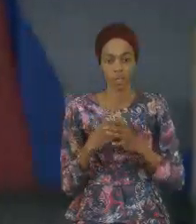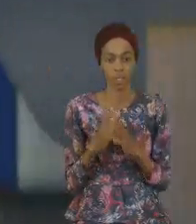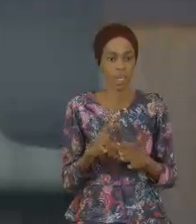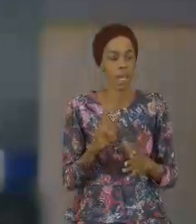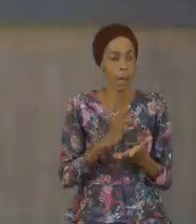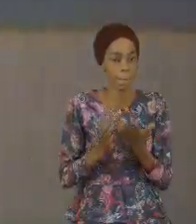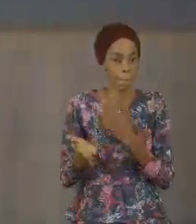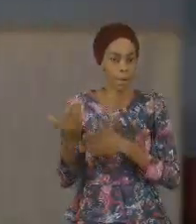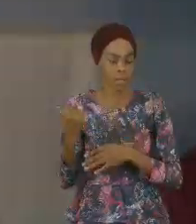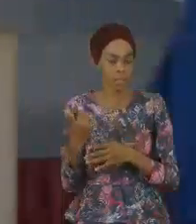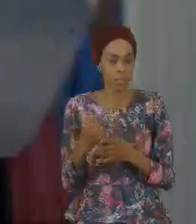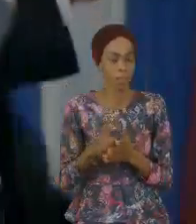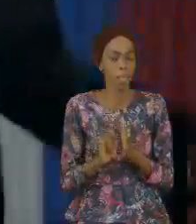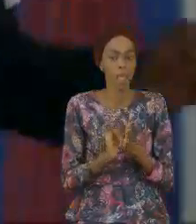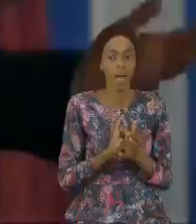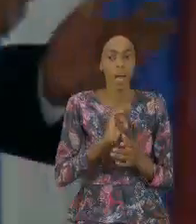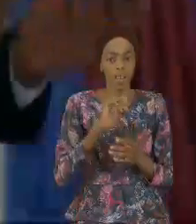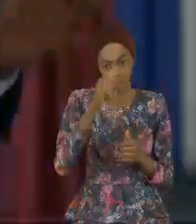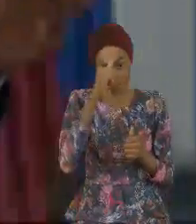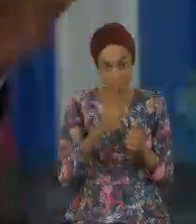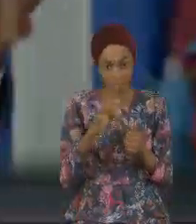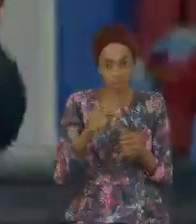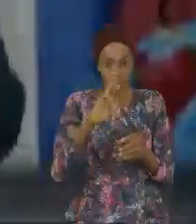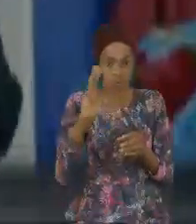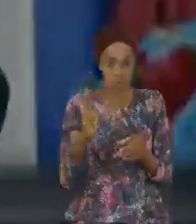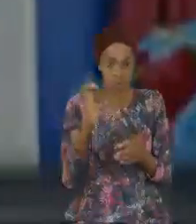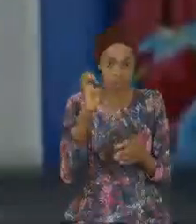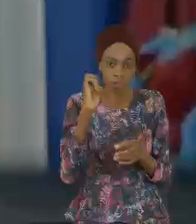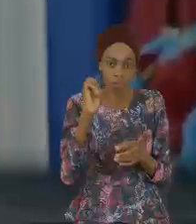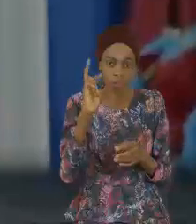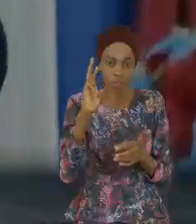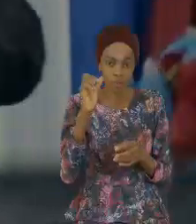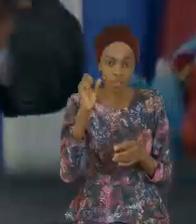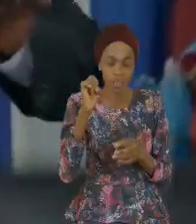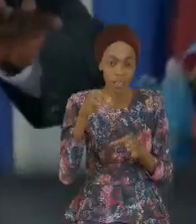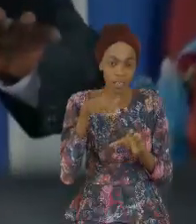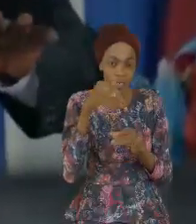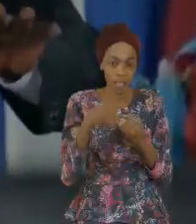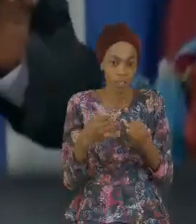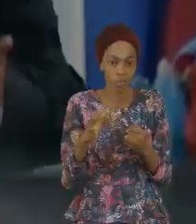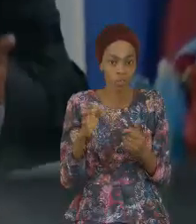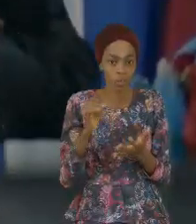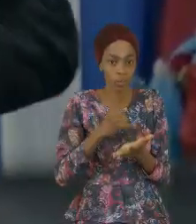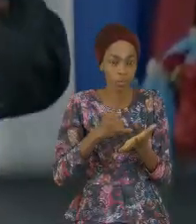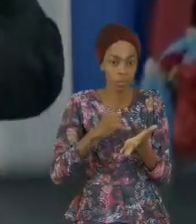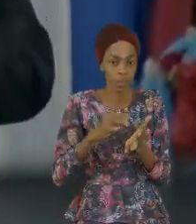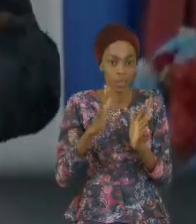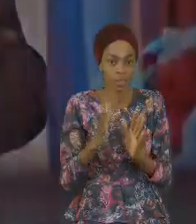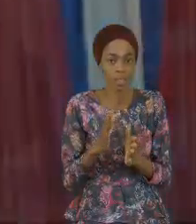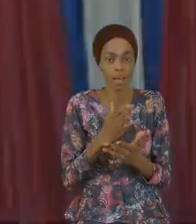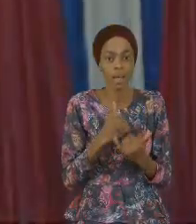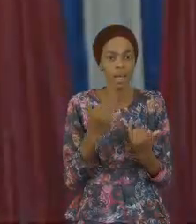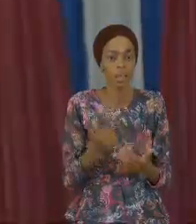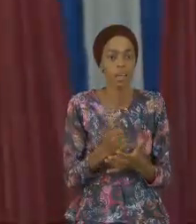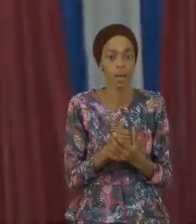have we used to use the eraser at the end of the pencil, and we've written something, and we want the